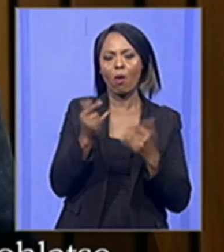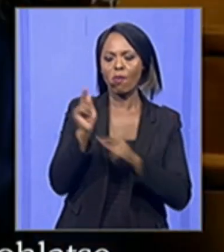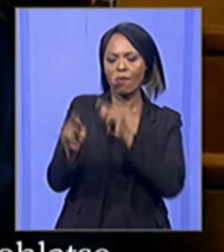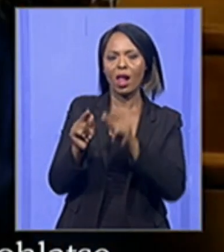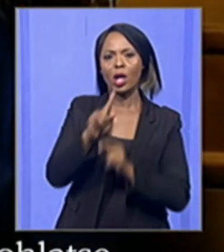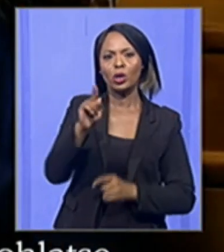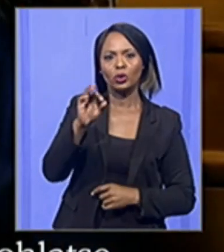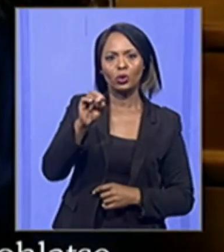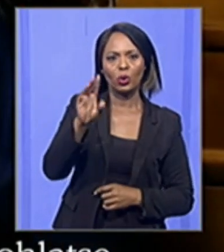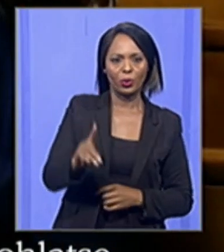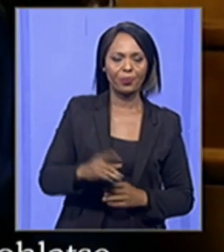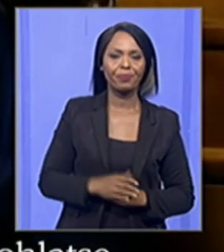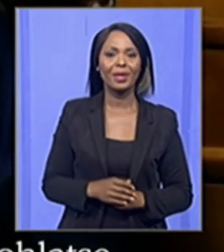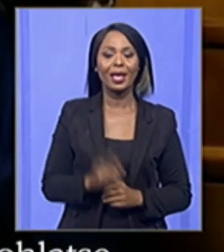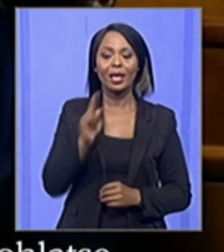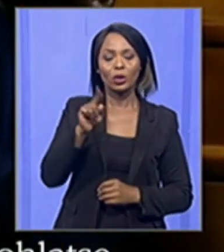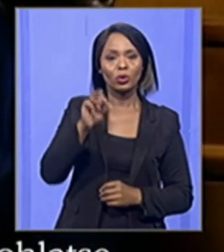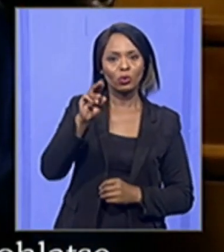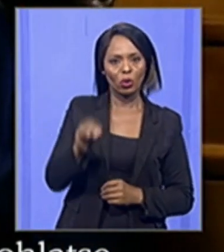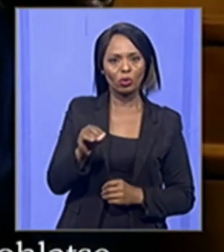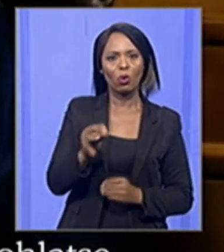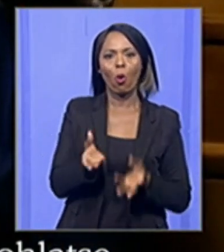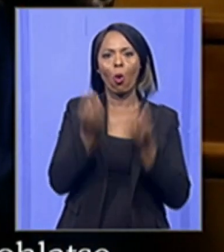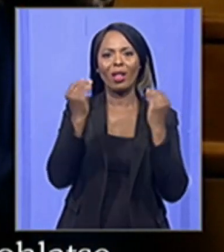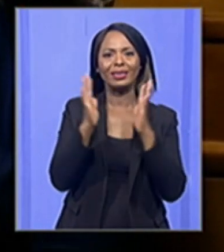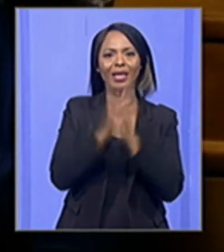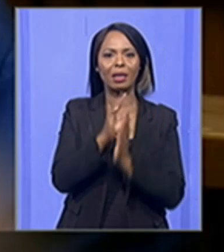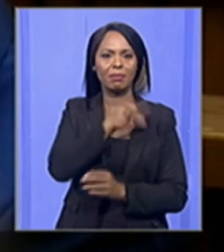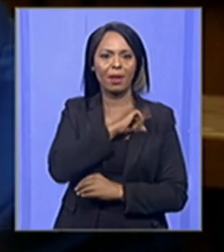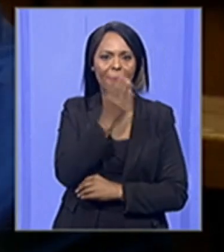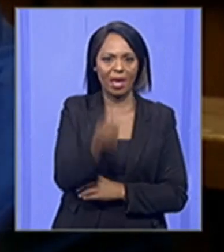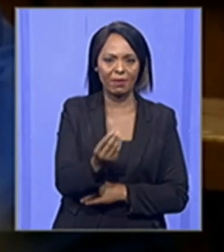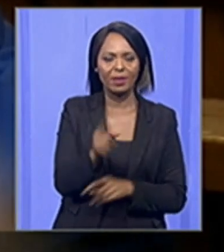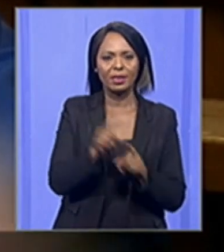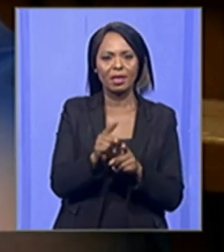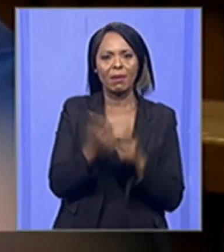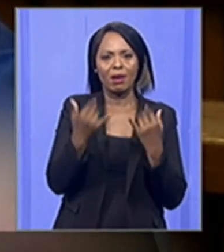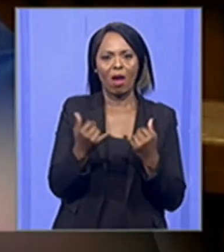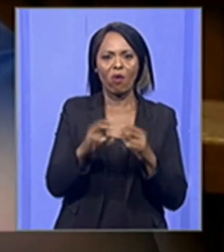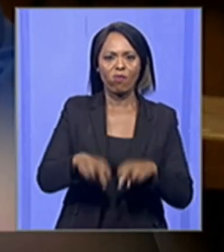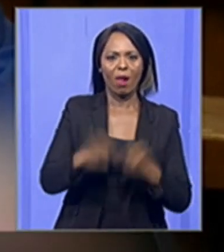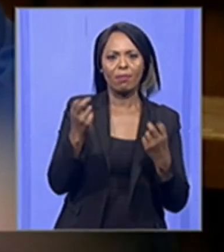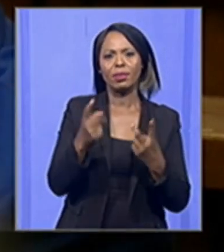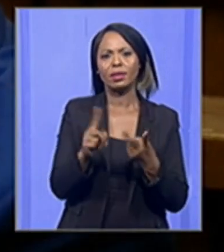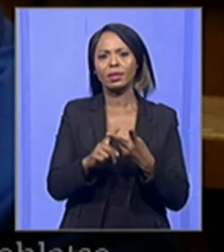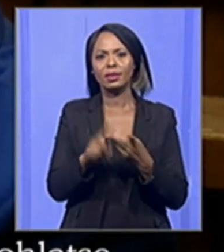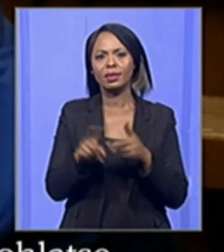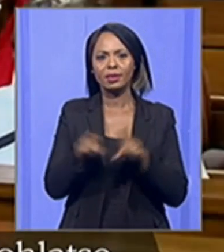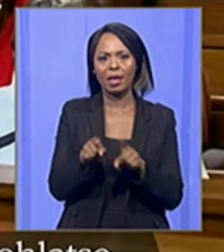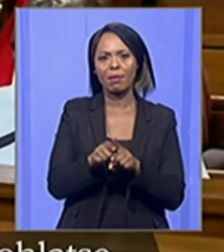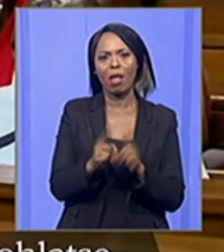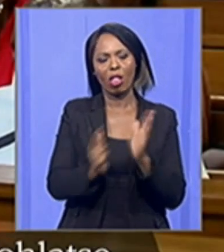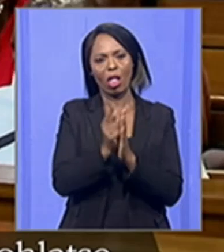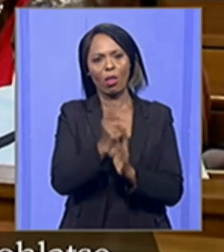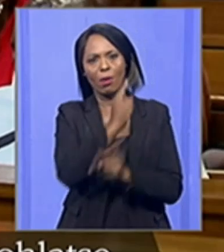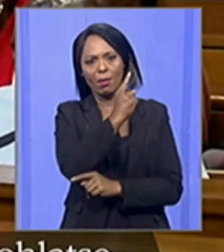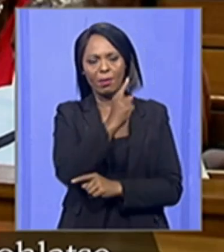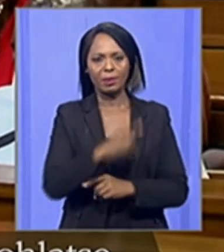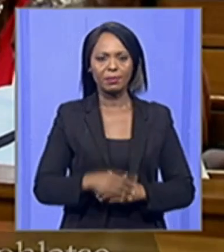kgang. Zondo o lebane le ditatofatšo tše 10 go akaretša go phaya thetho ka kgang le go palediša letsogo la molao go